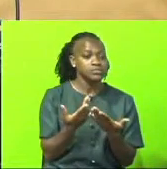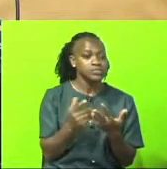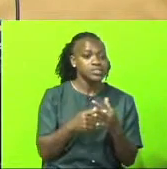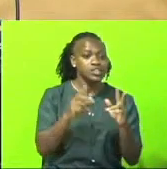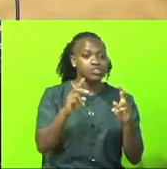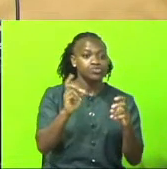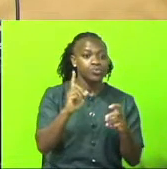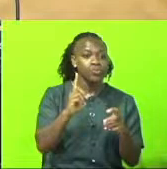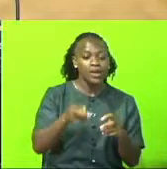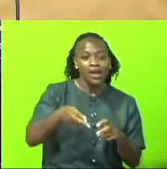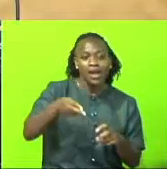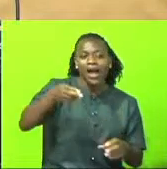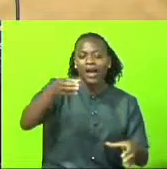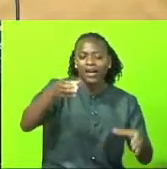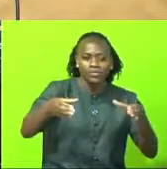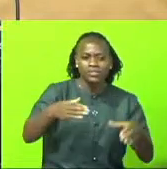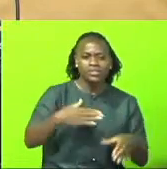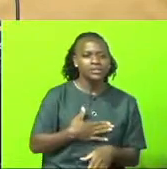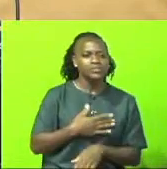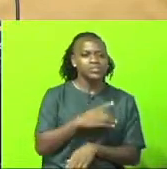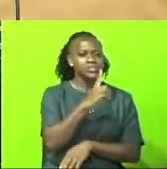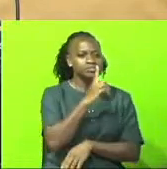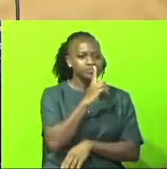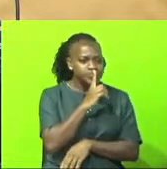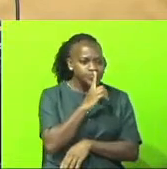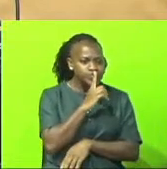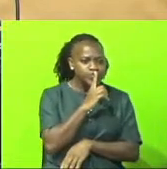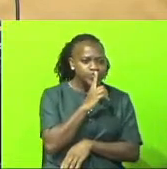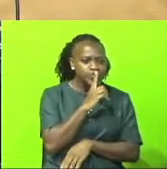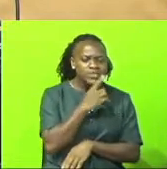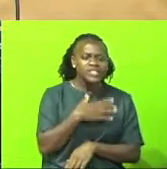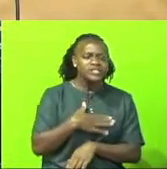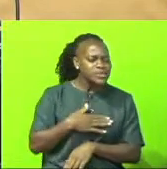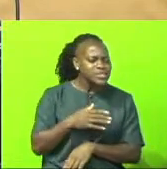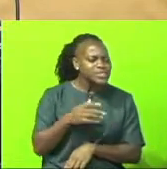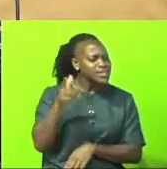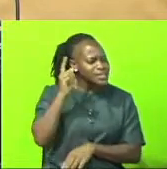Would you remain quiet for me to argue? I listened to him in silence.